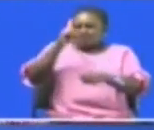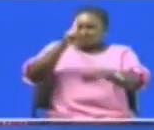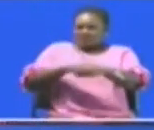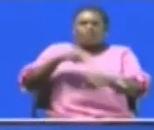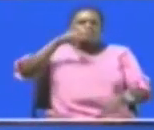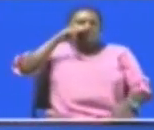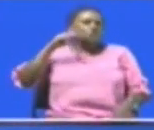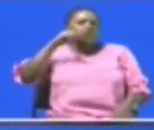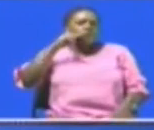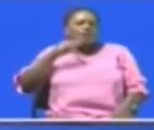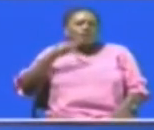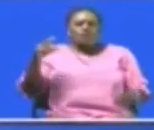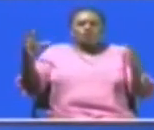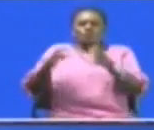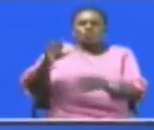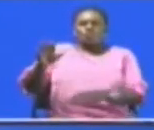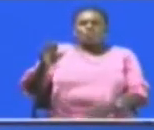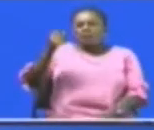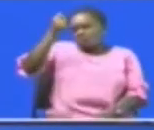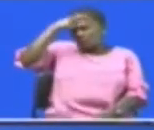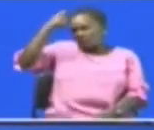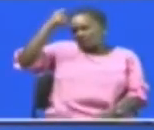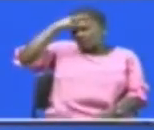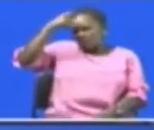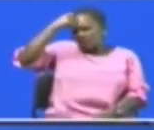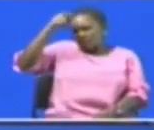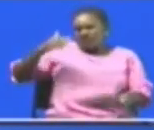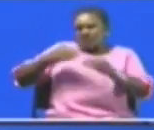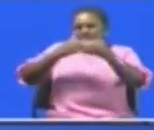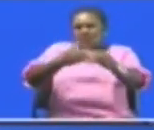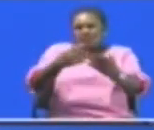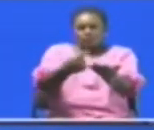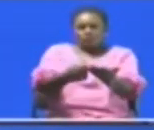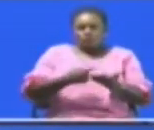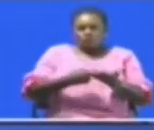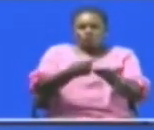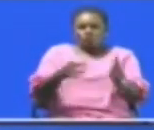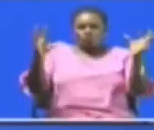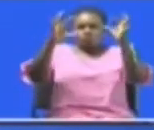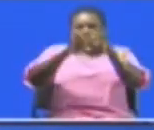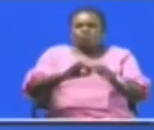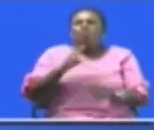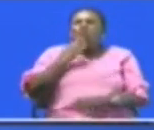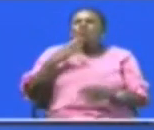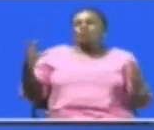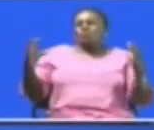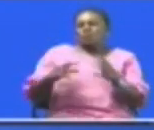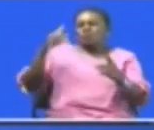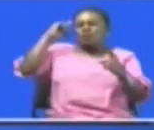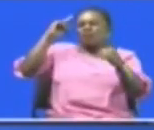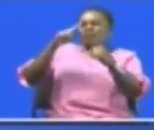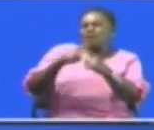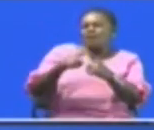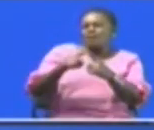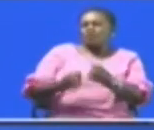when Mudavadi and his Ford Kenya counterpart Moses Wetangula are spearheading unity talks among members of Mulembe community with the